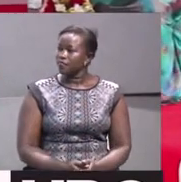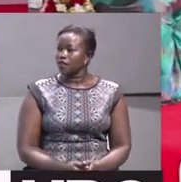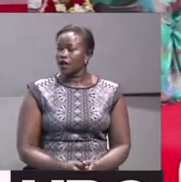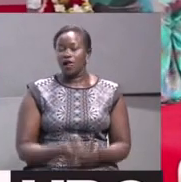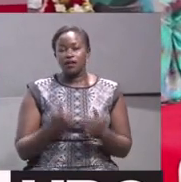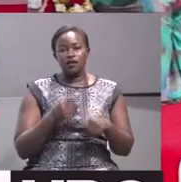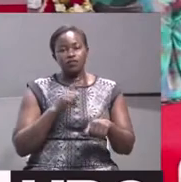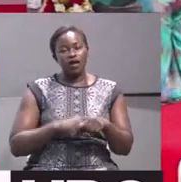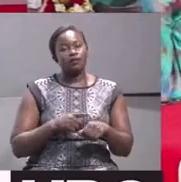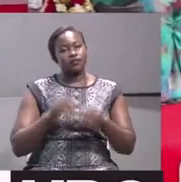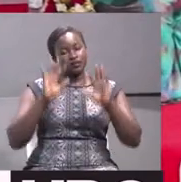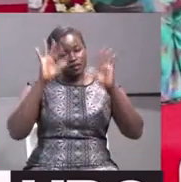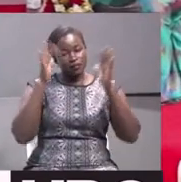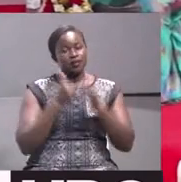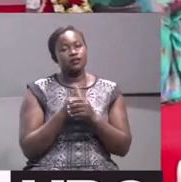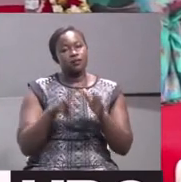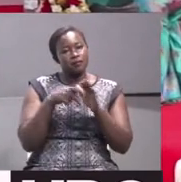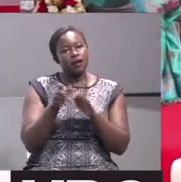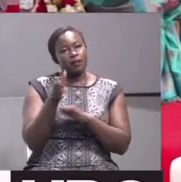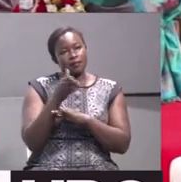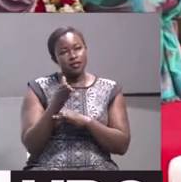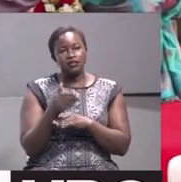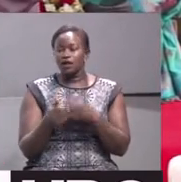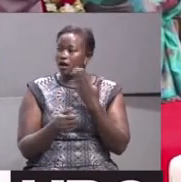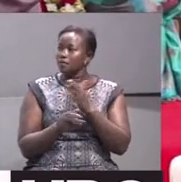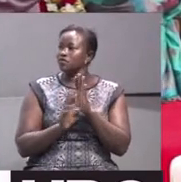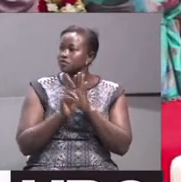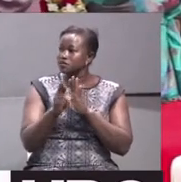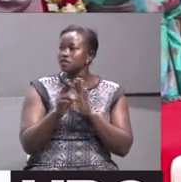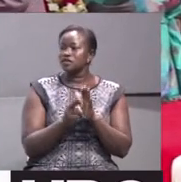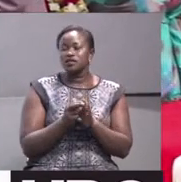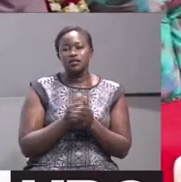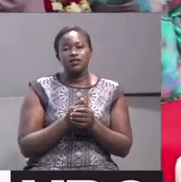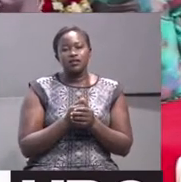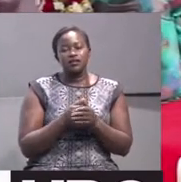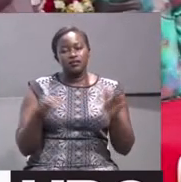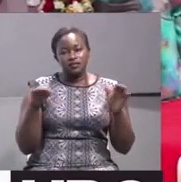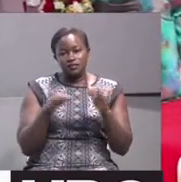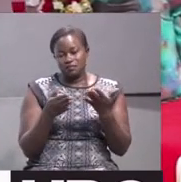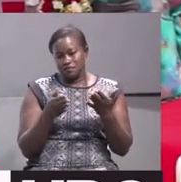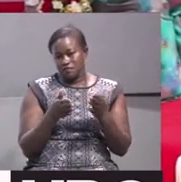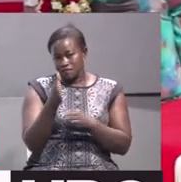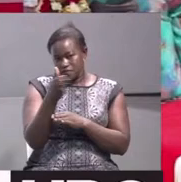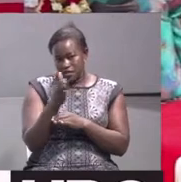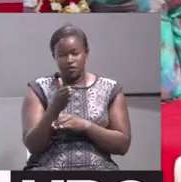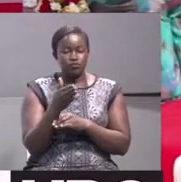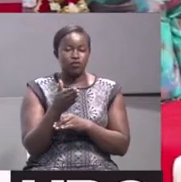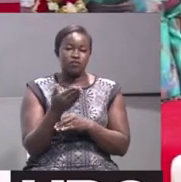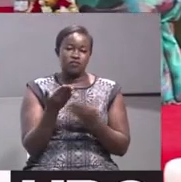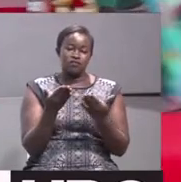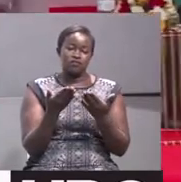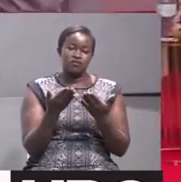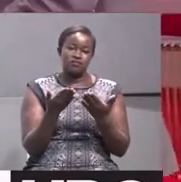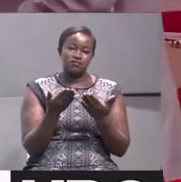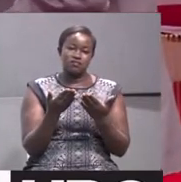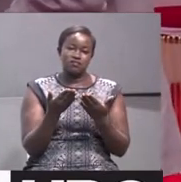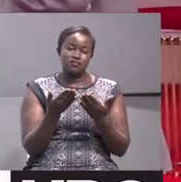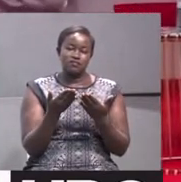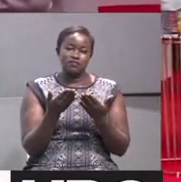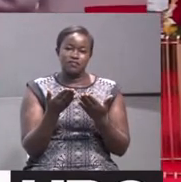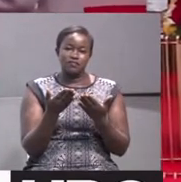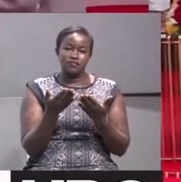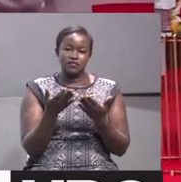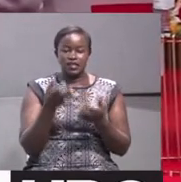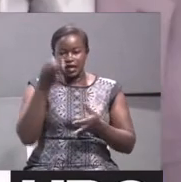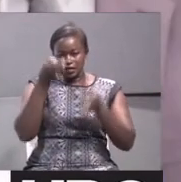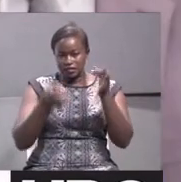celebrate the milestone, Prime Minister Robin Anabanja was represented by Minister of Justice and Constitutional Affairs Norbert Mao, who is one of those most pronounced old